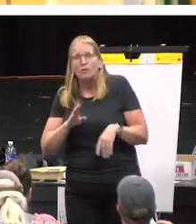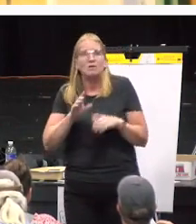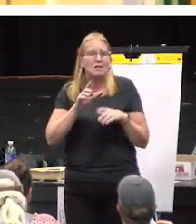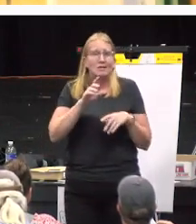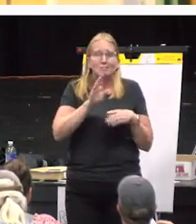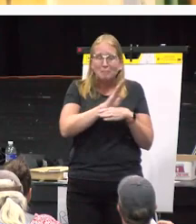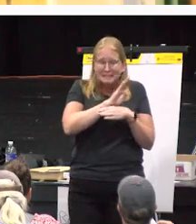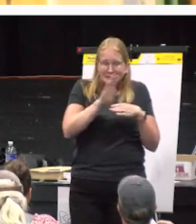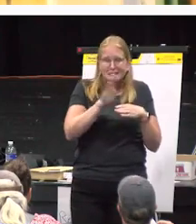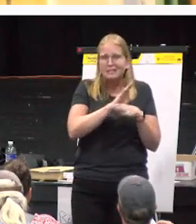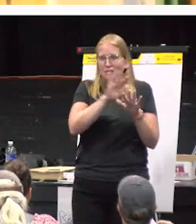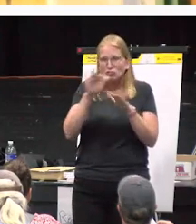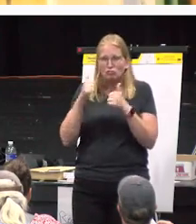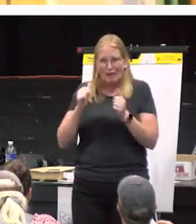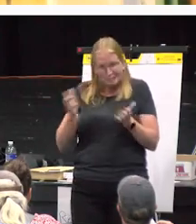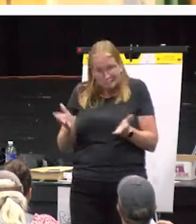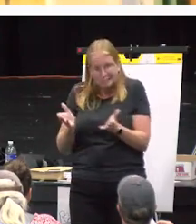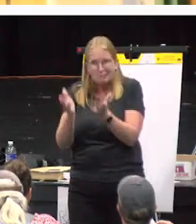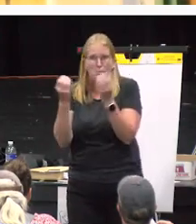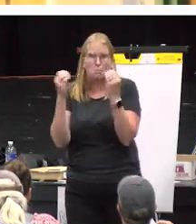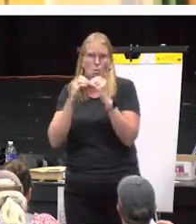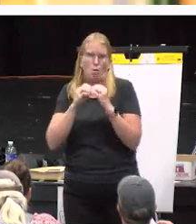home construction, considered.